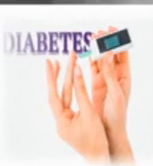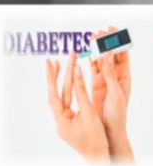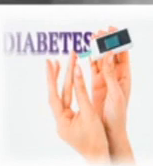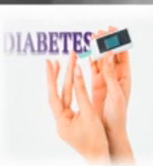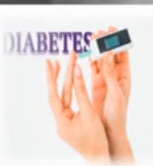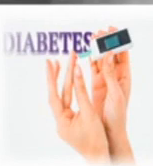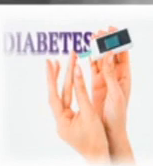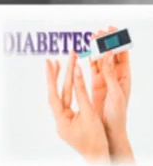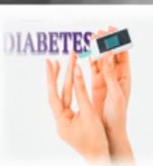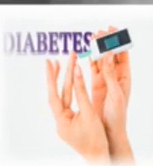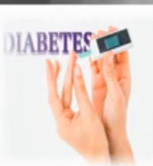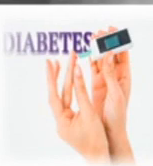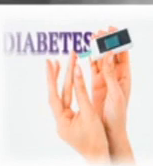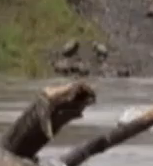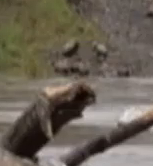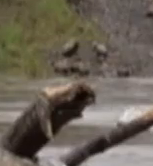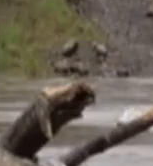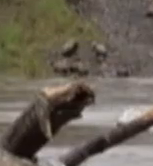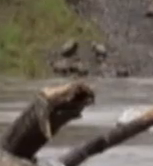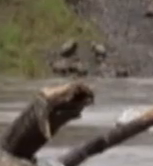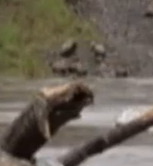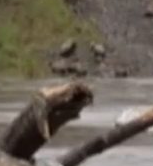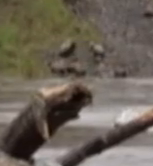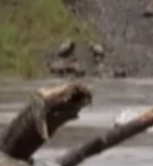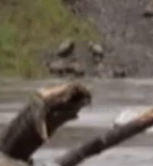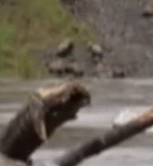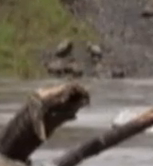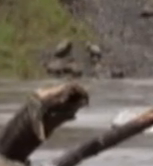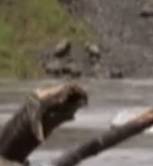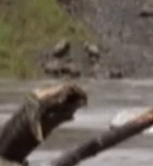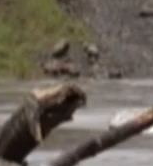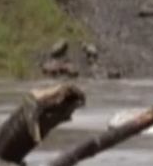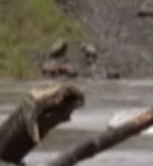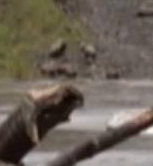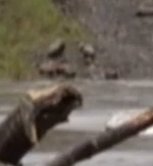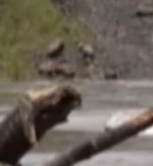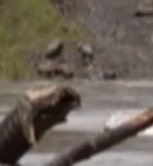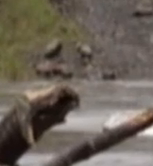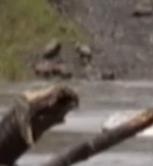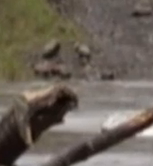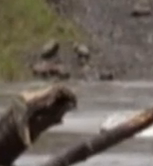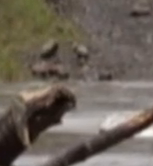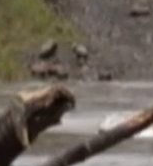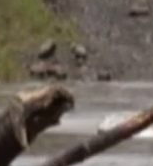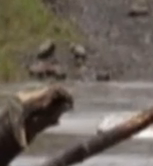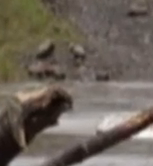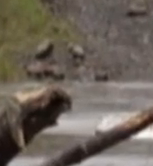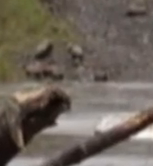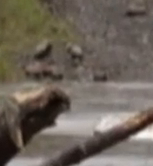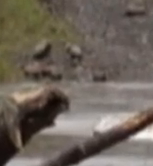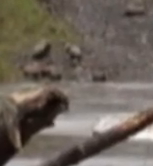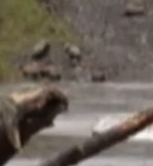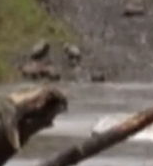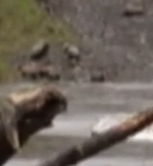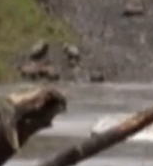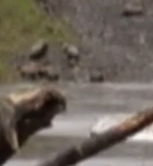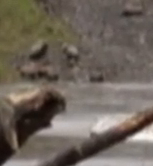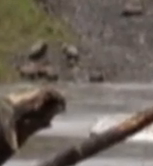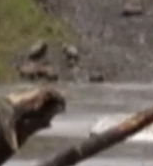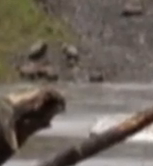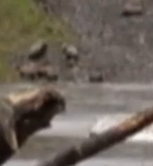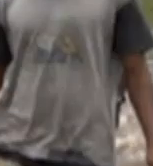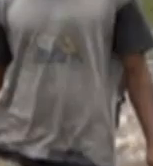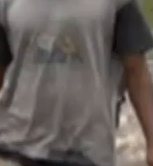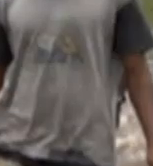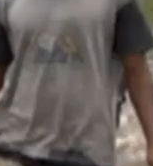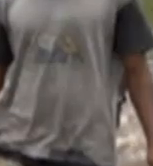answer. And on to our shot of the day, people in the Northern Division trying to cross a flooded